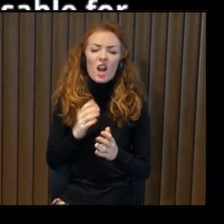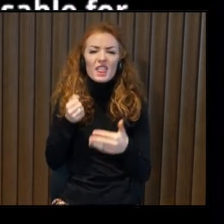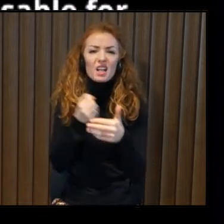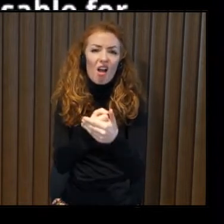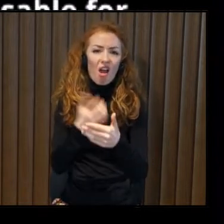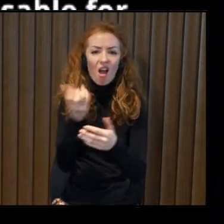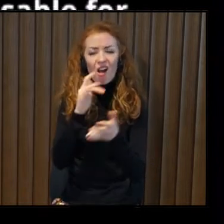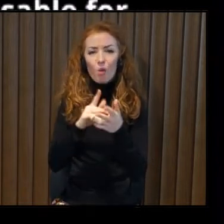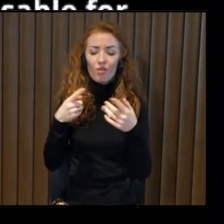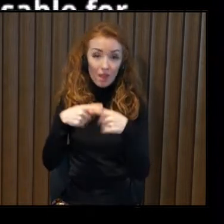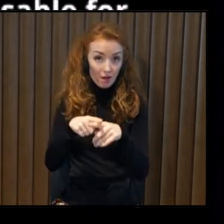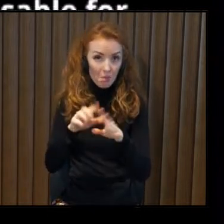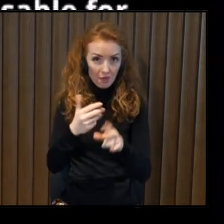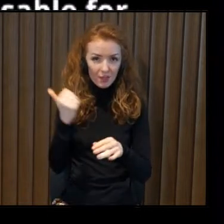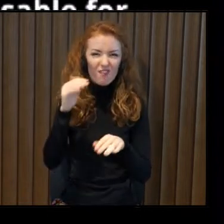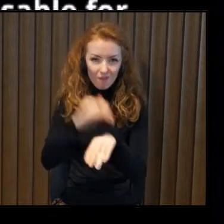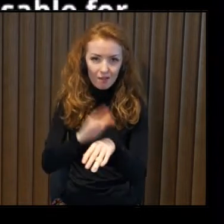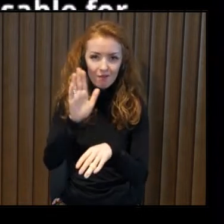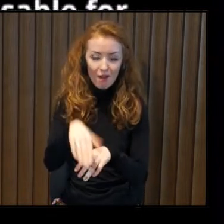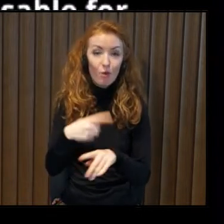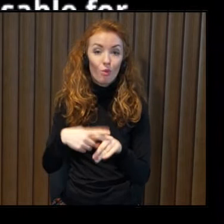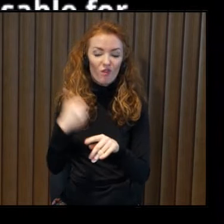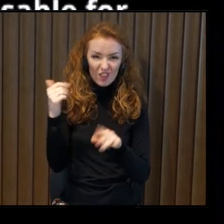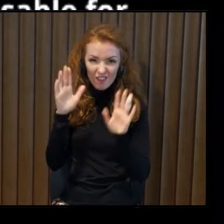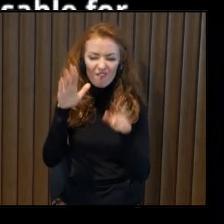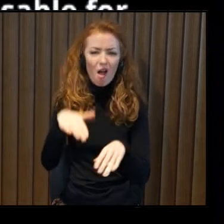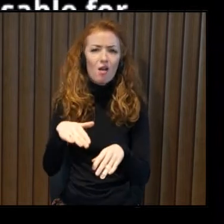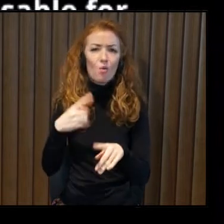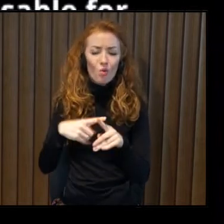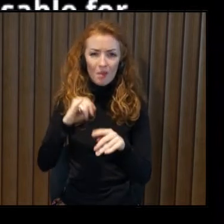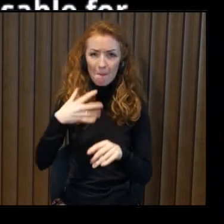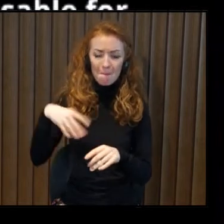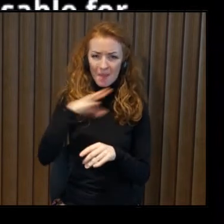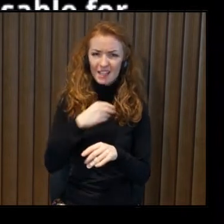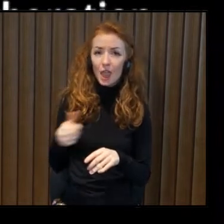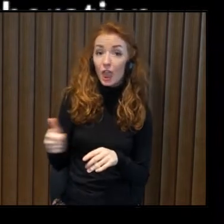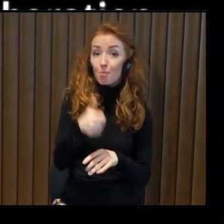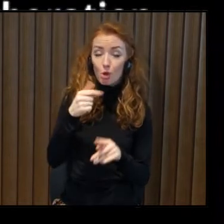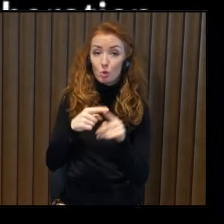they absolutely can if we design those technologies that are usable for them.